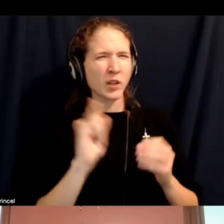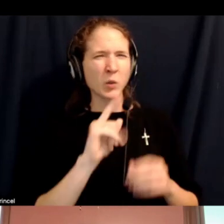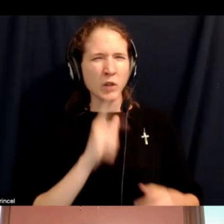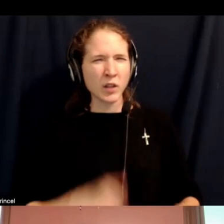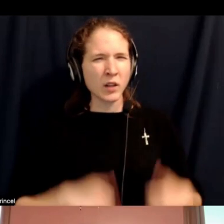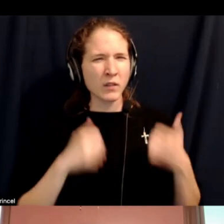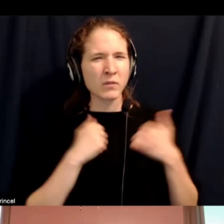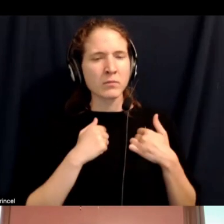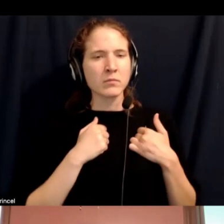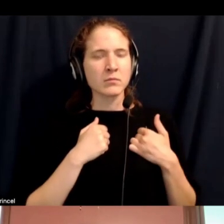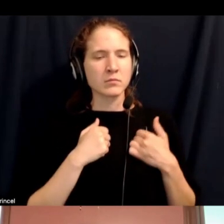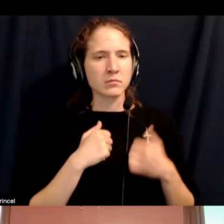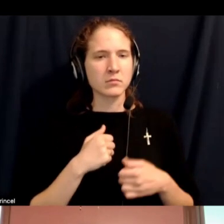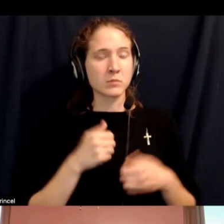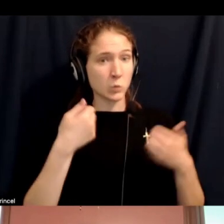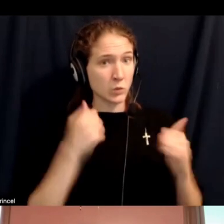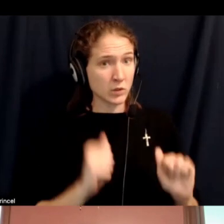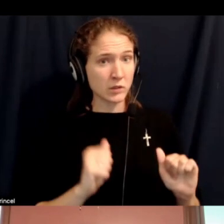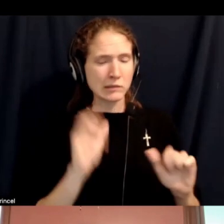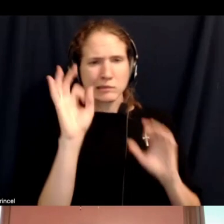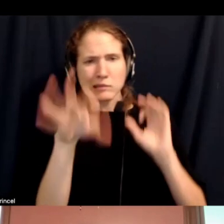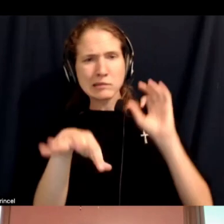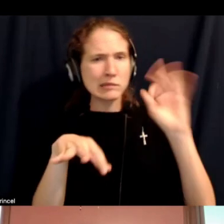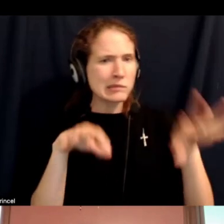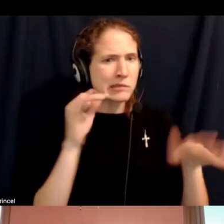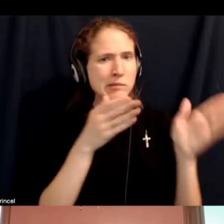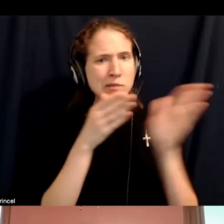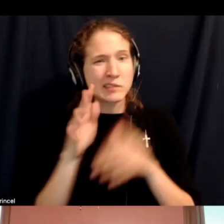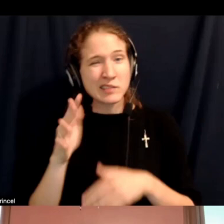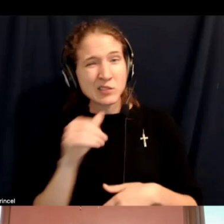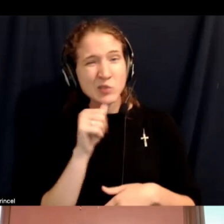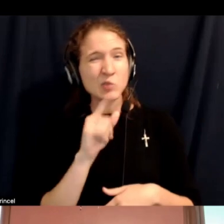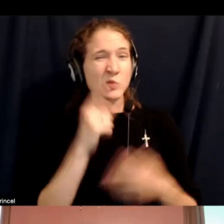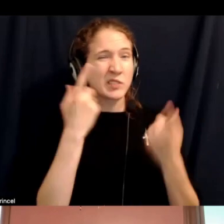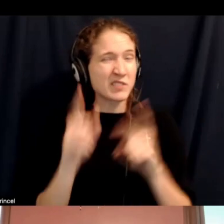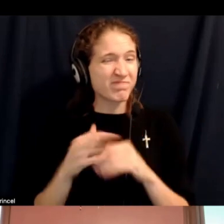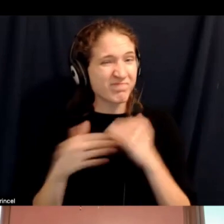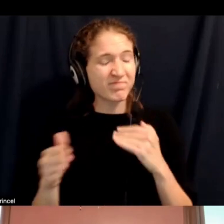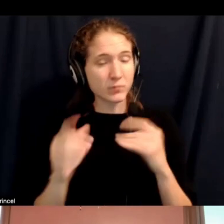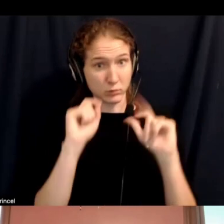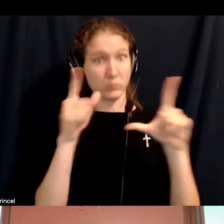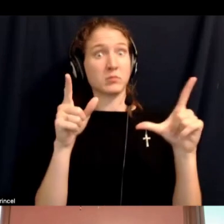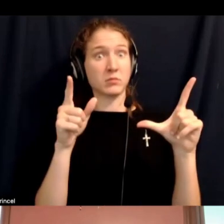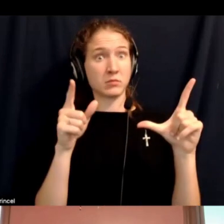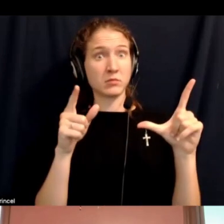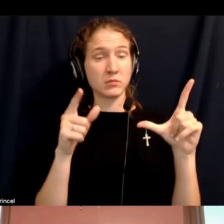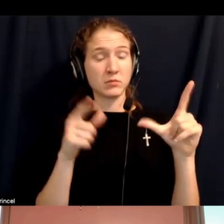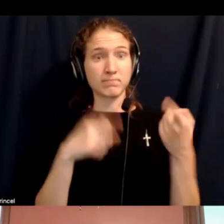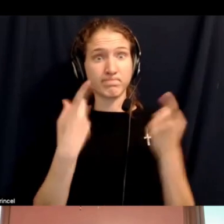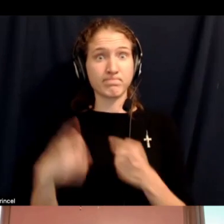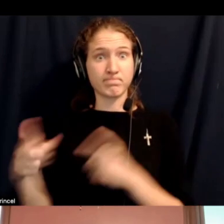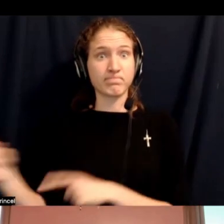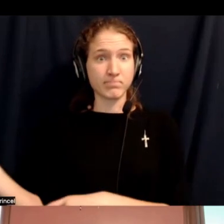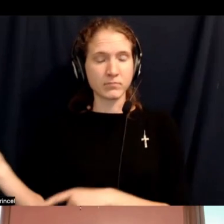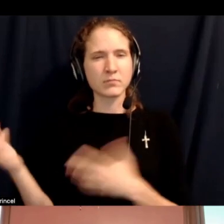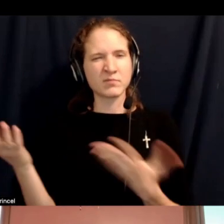where you can try to plan stuff, but you're not really sure what exactly is going to happen, and you're surprised by real world events.